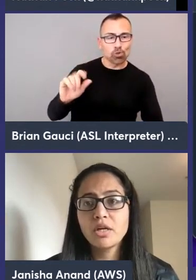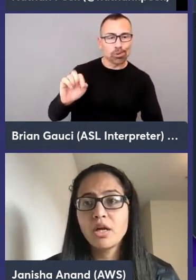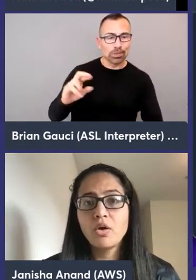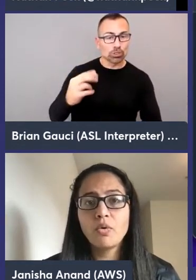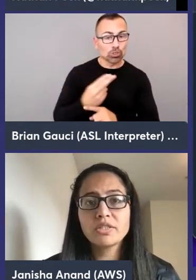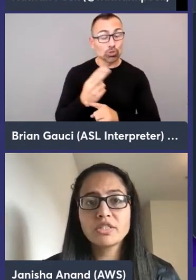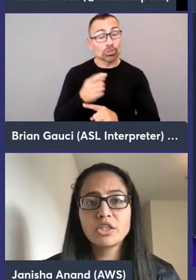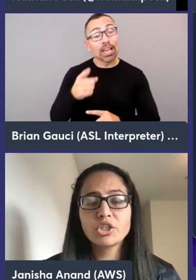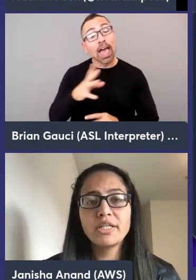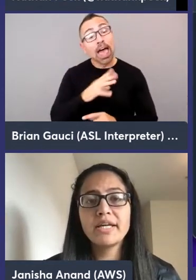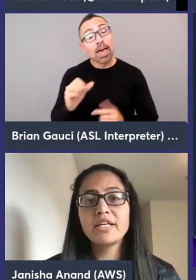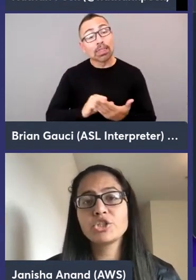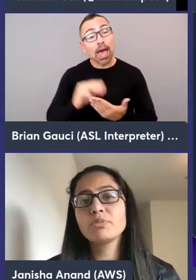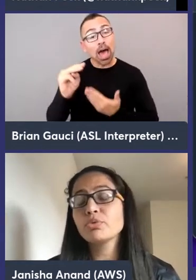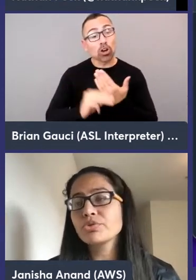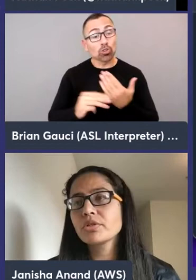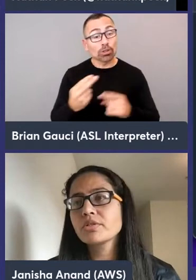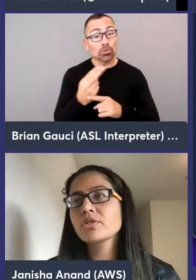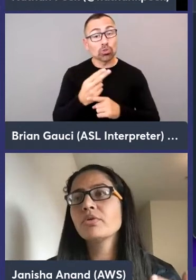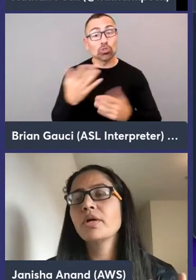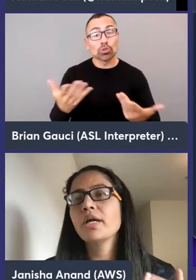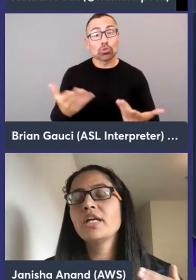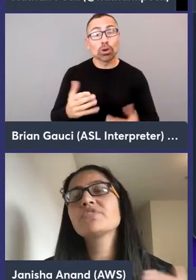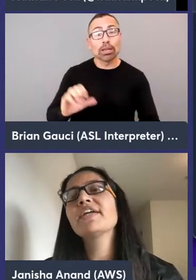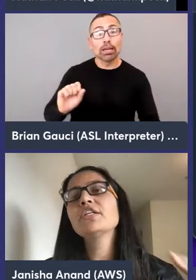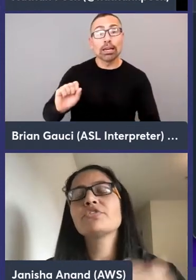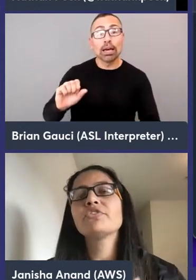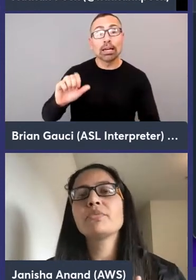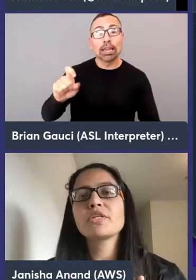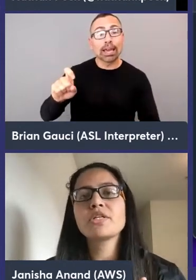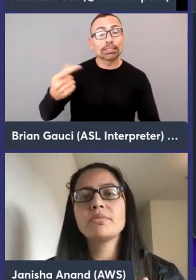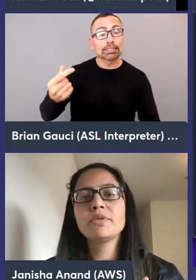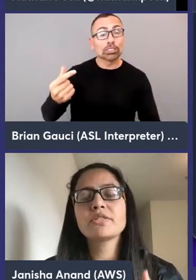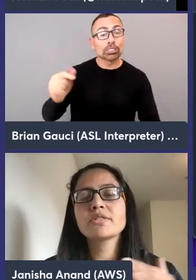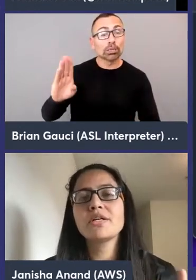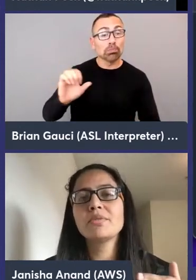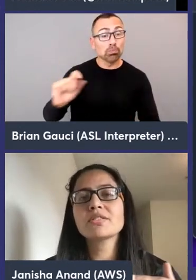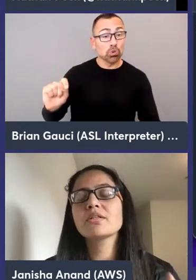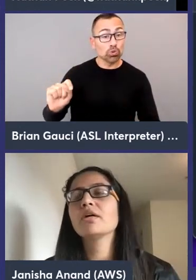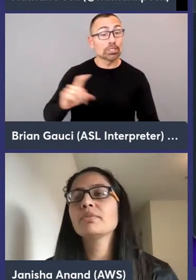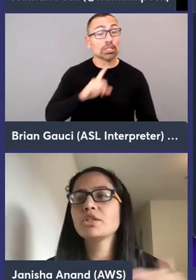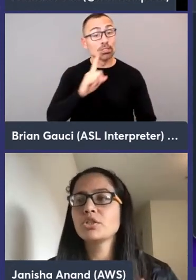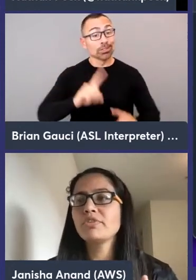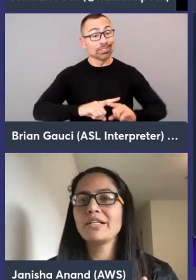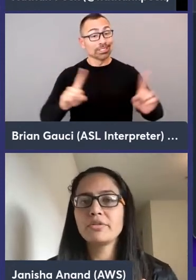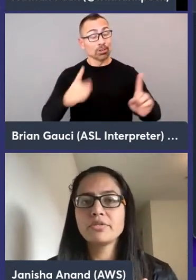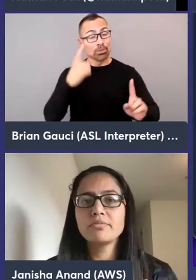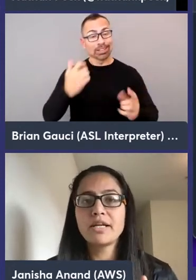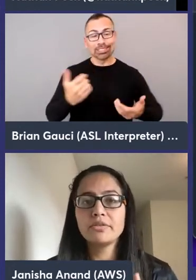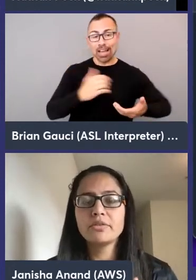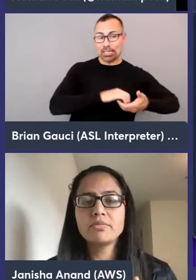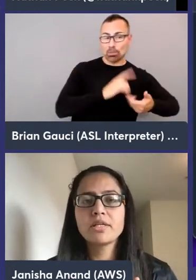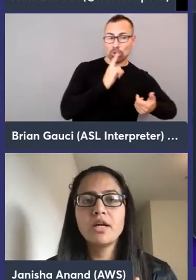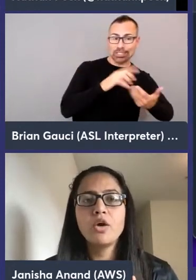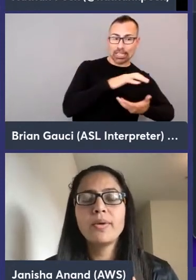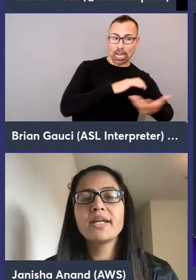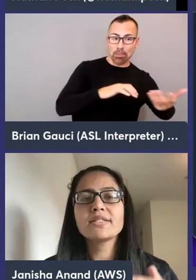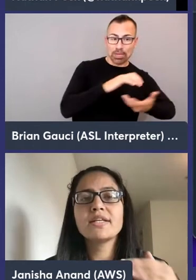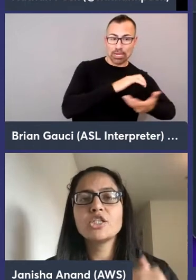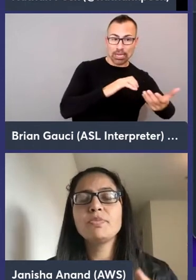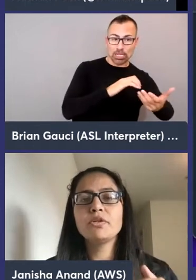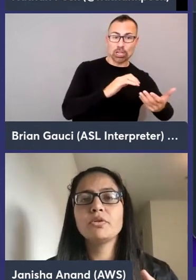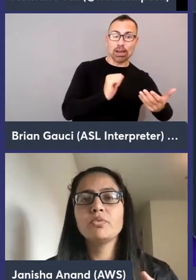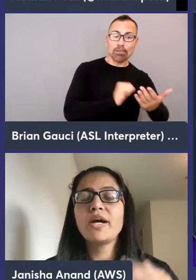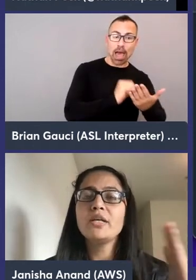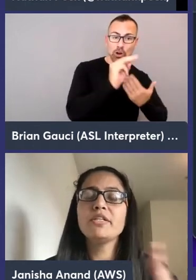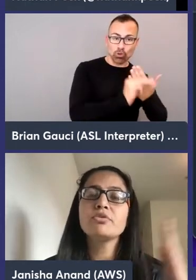used was essentially an XGBoost. So it's very different from Ensemble because Ensemble is a combination of algorithms,